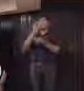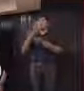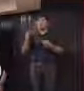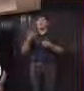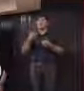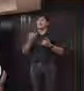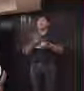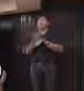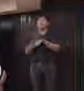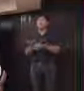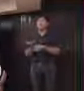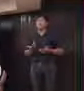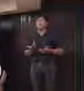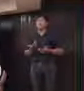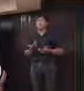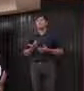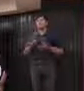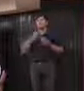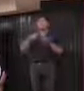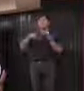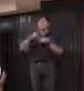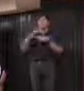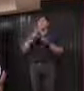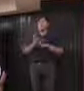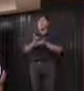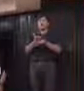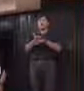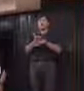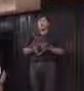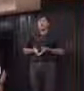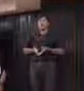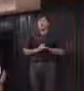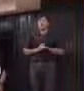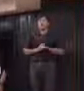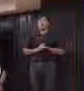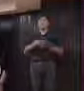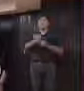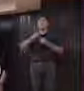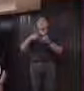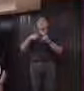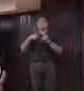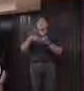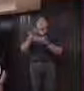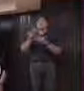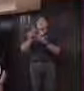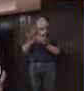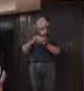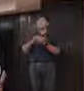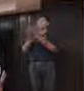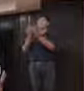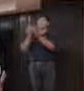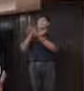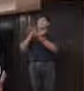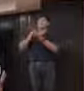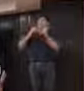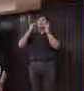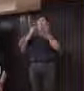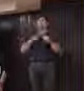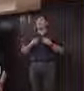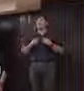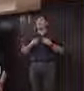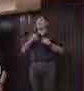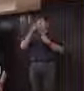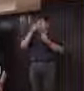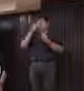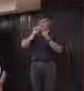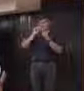late. Maybe we were a bit early. You could still make it an intervention application. But I agree with